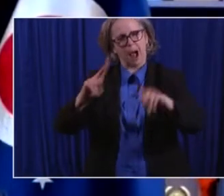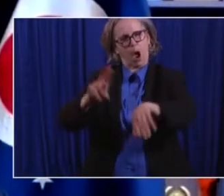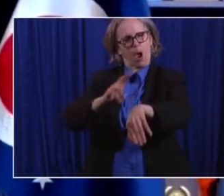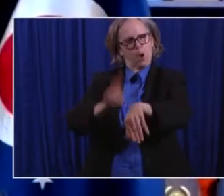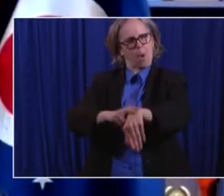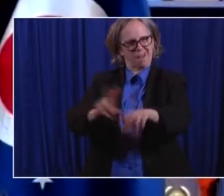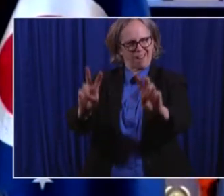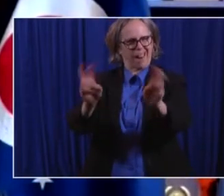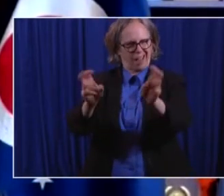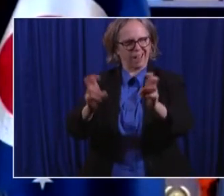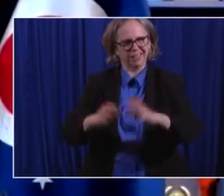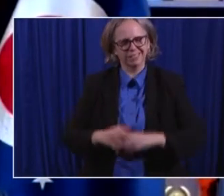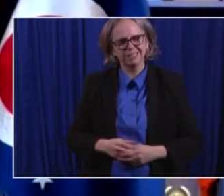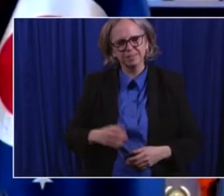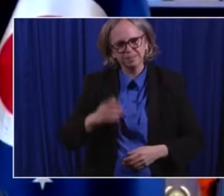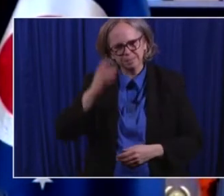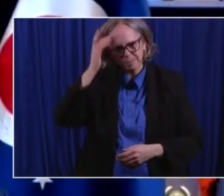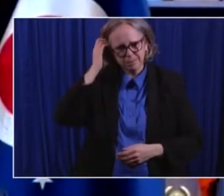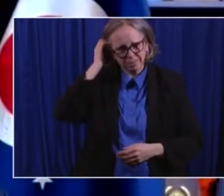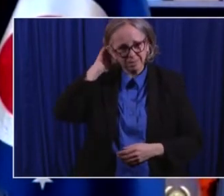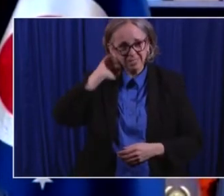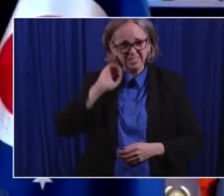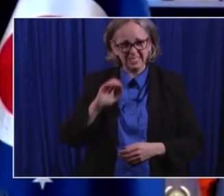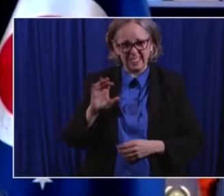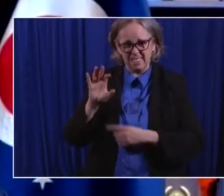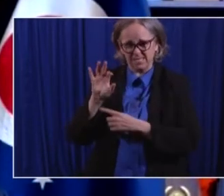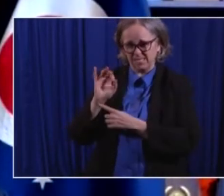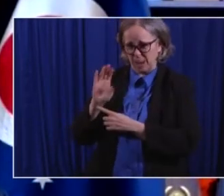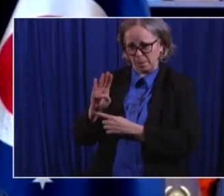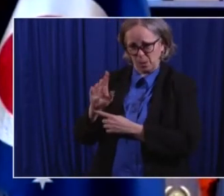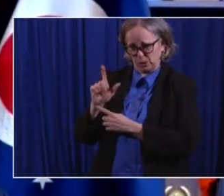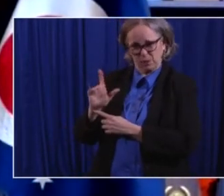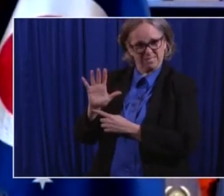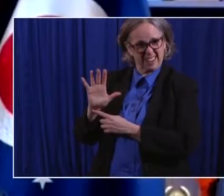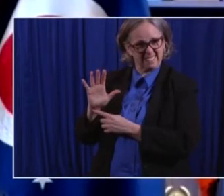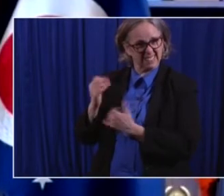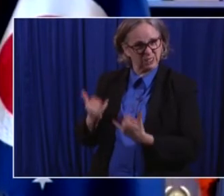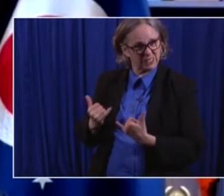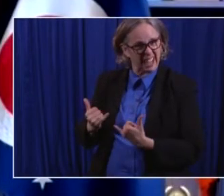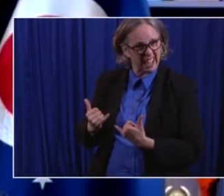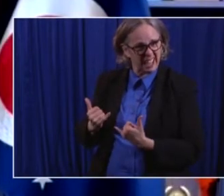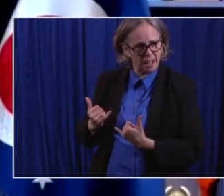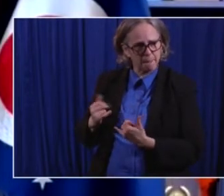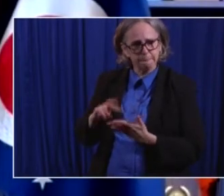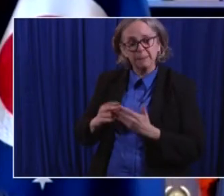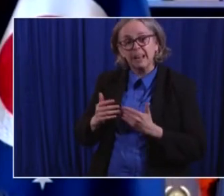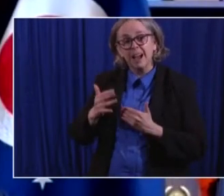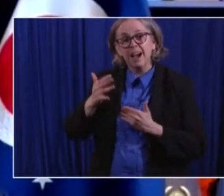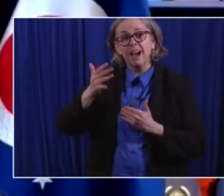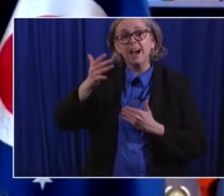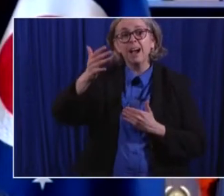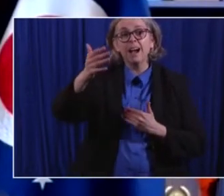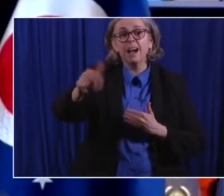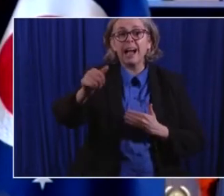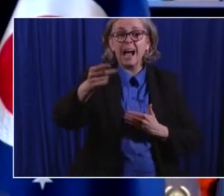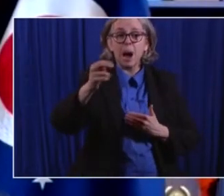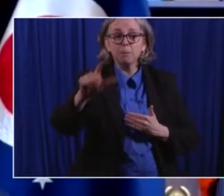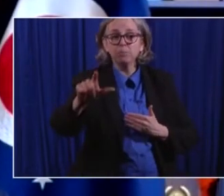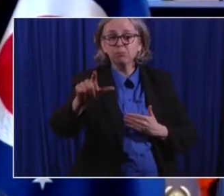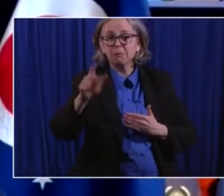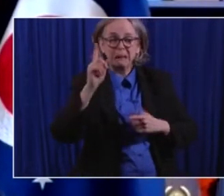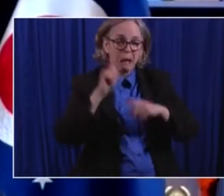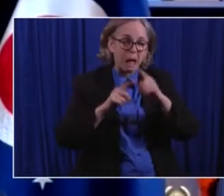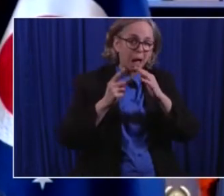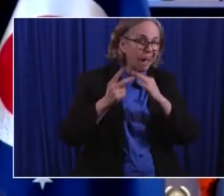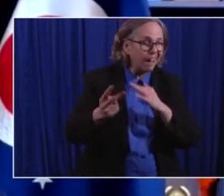because it's February the 25th. We don't know where things will be in April, but we know things will be. We know